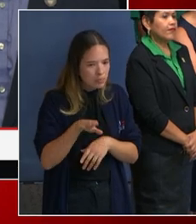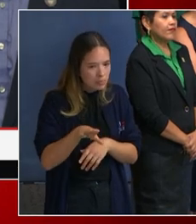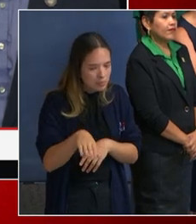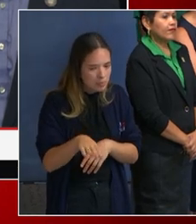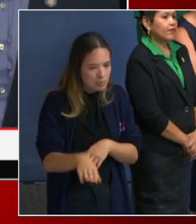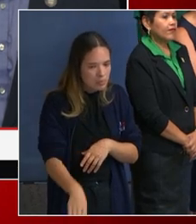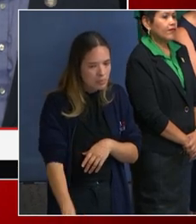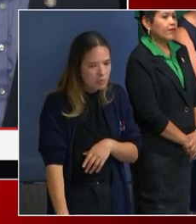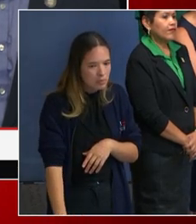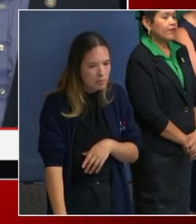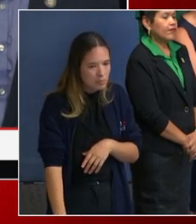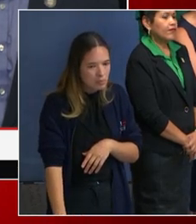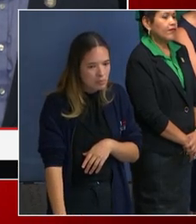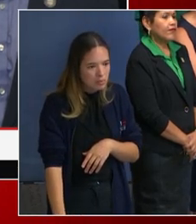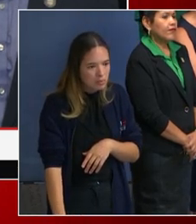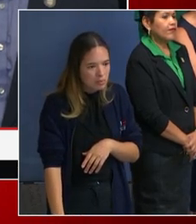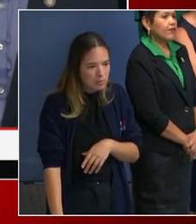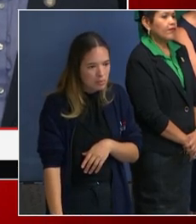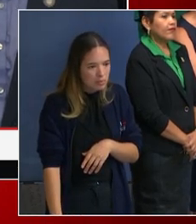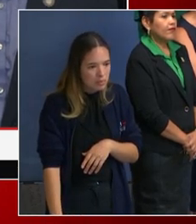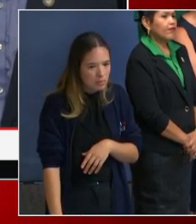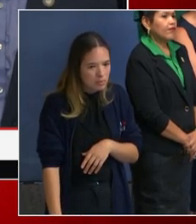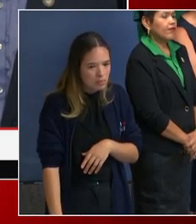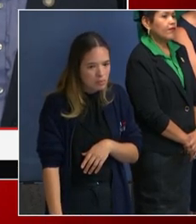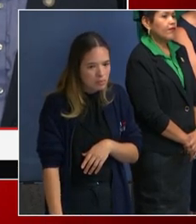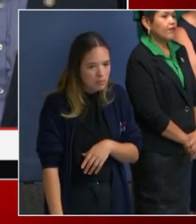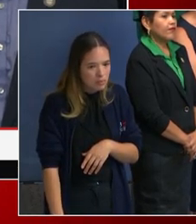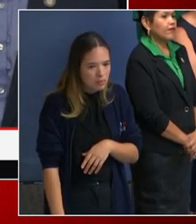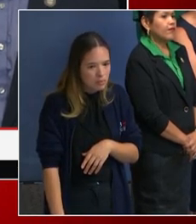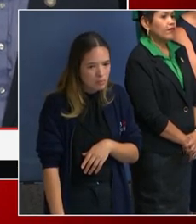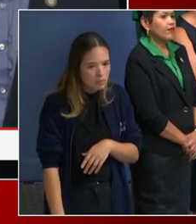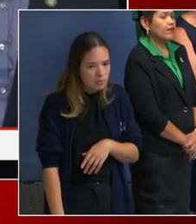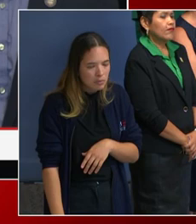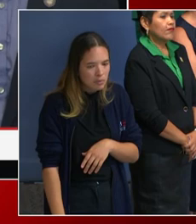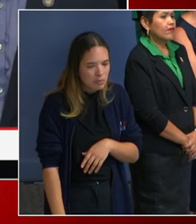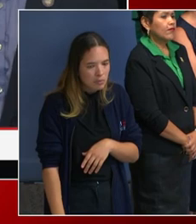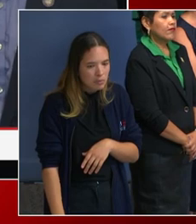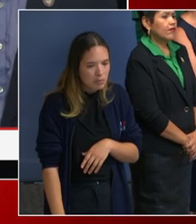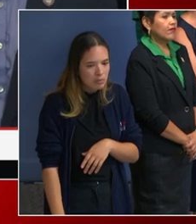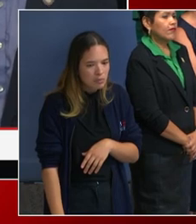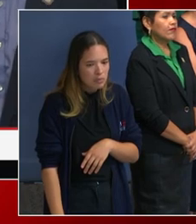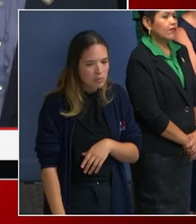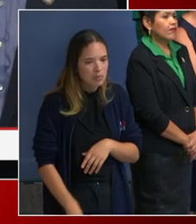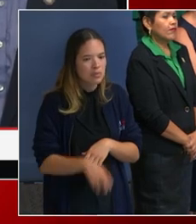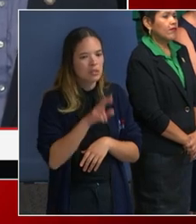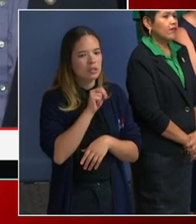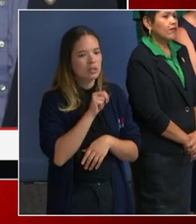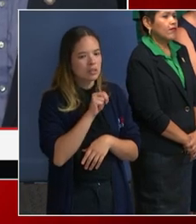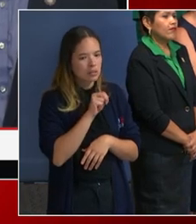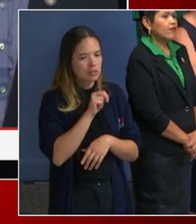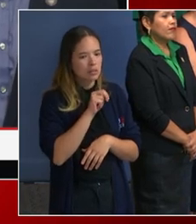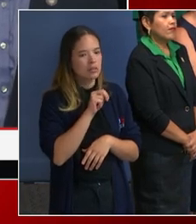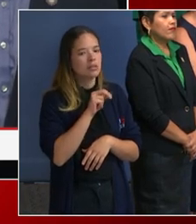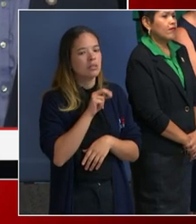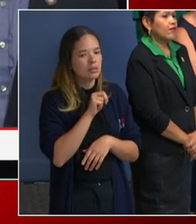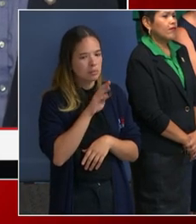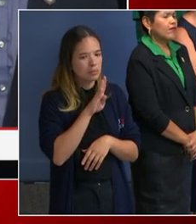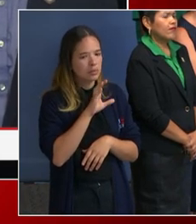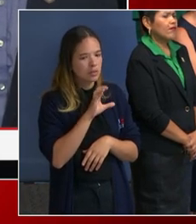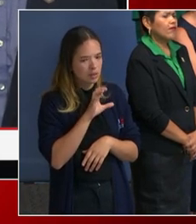OUC improved under interim director Cleo Sabita, but you ousted her and brought back Karima